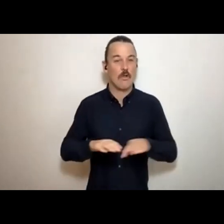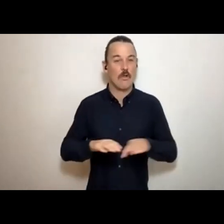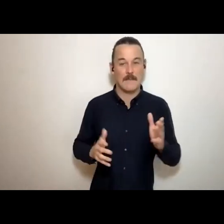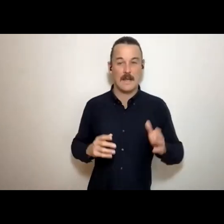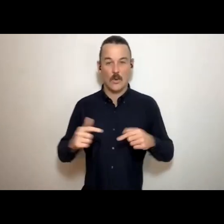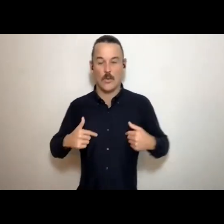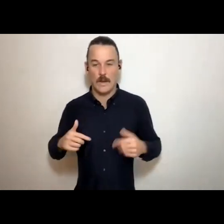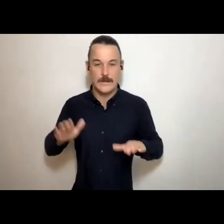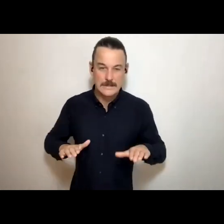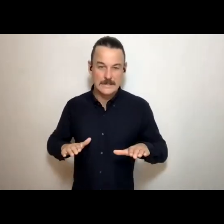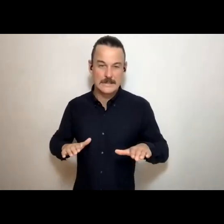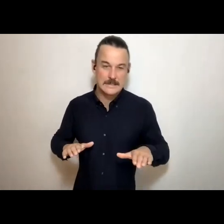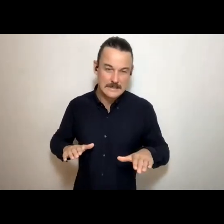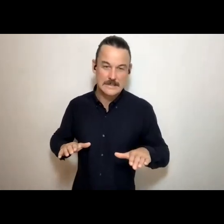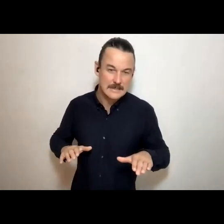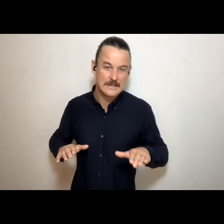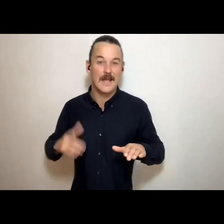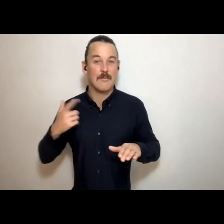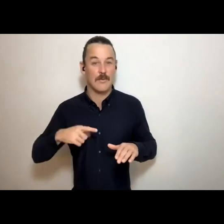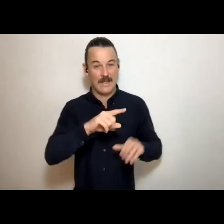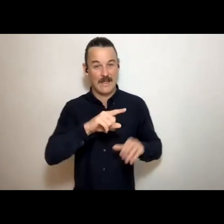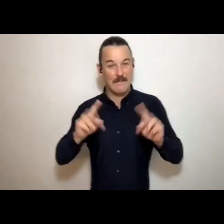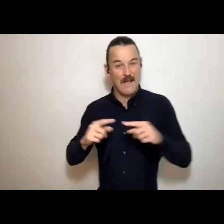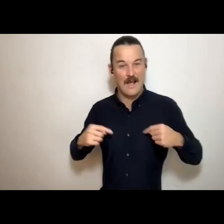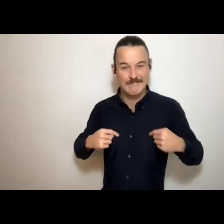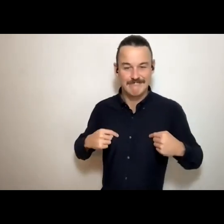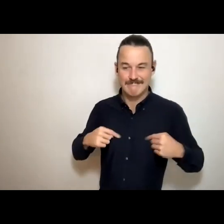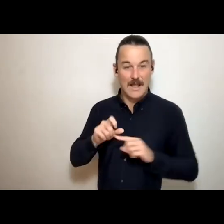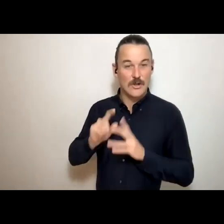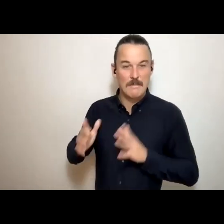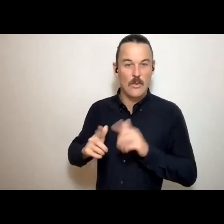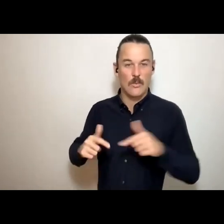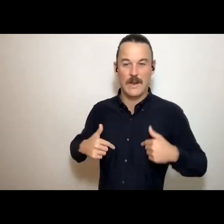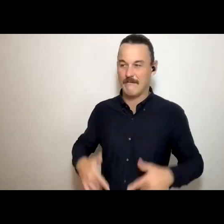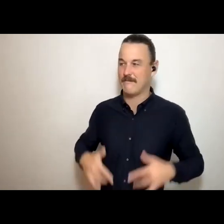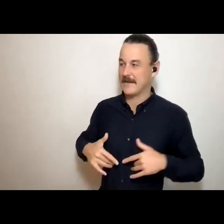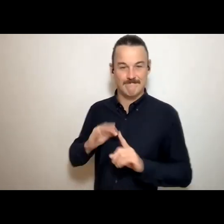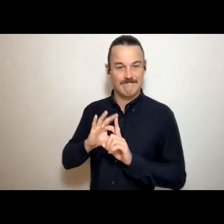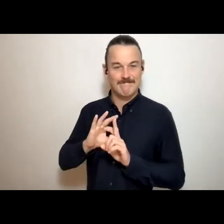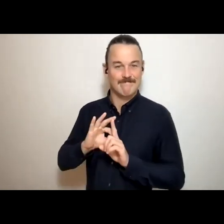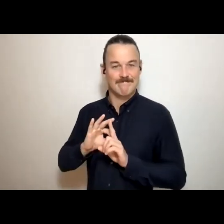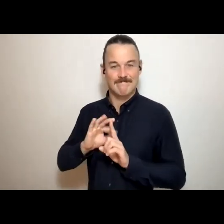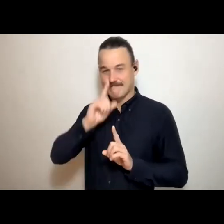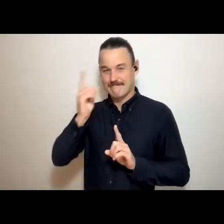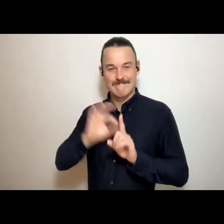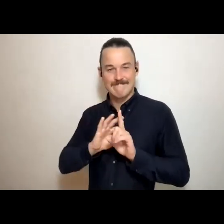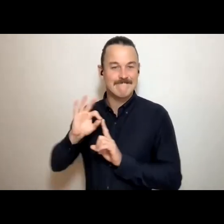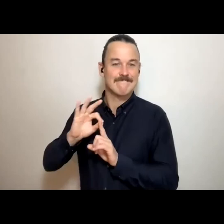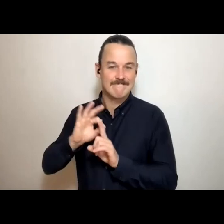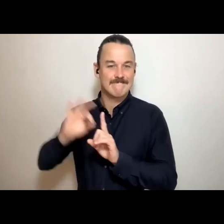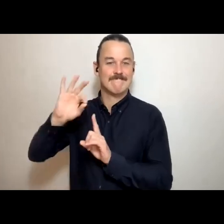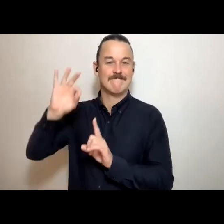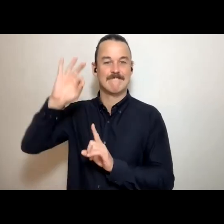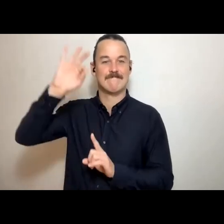from, um, uh, my research that both the people, um, with disabilities are, um, quite often found in,